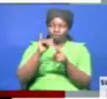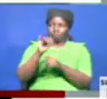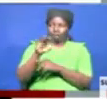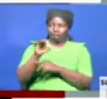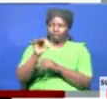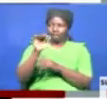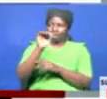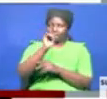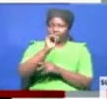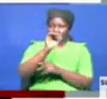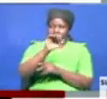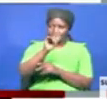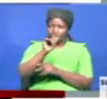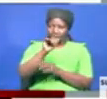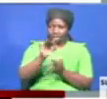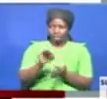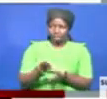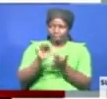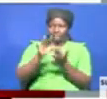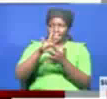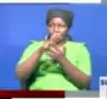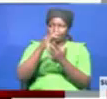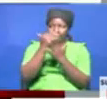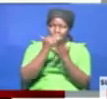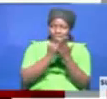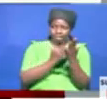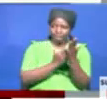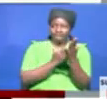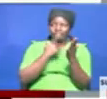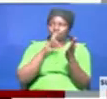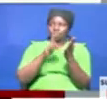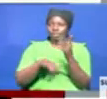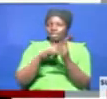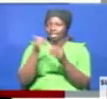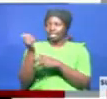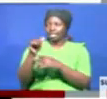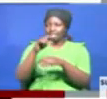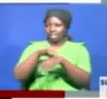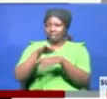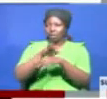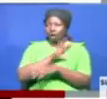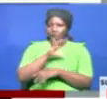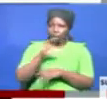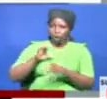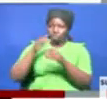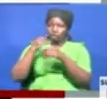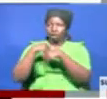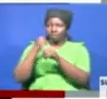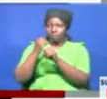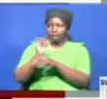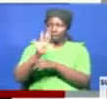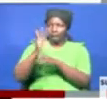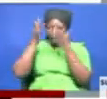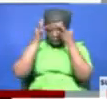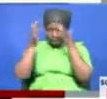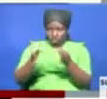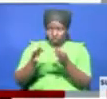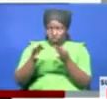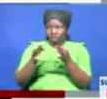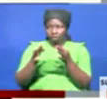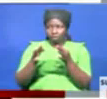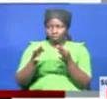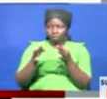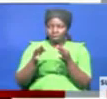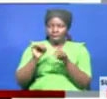and especially the schedule, which then says that whenever the commission is making its decisions in terms of its